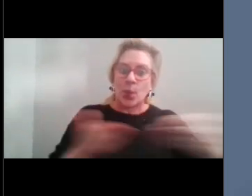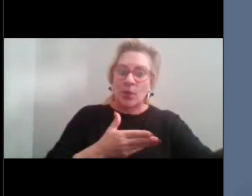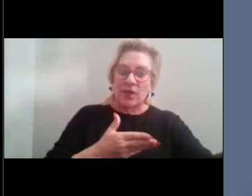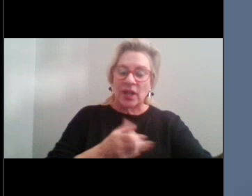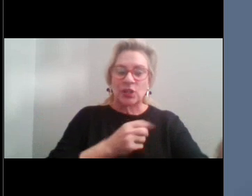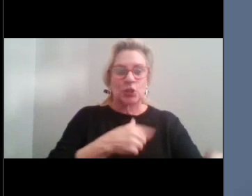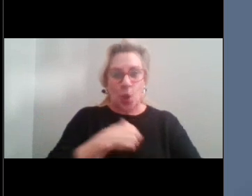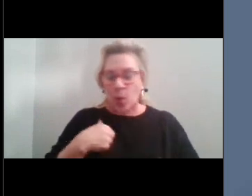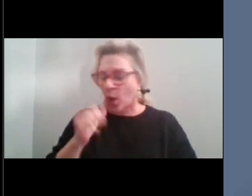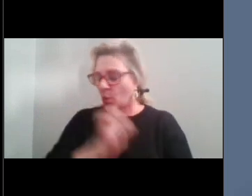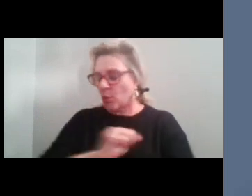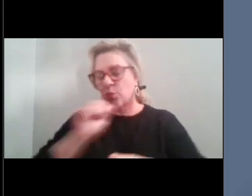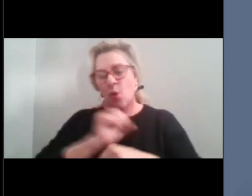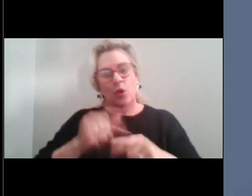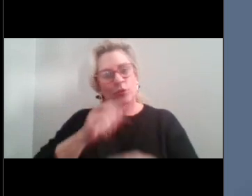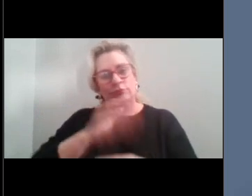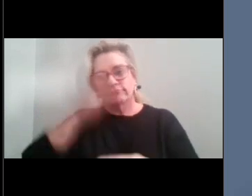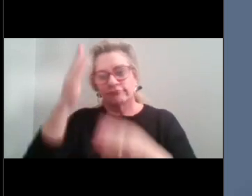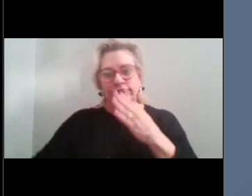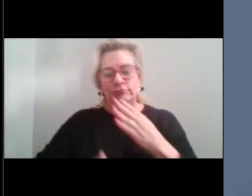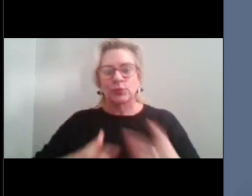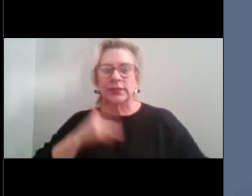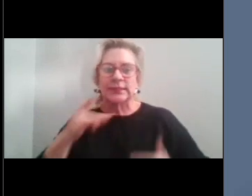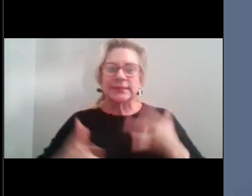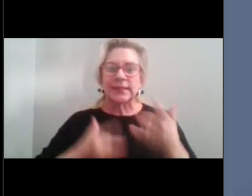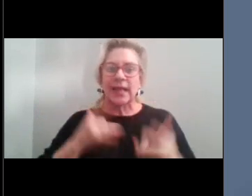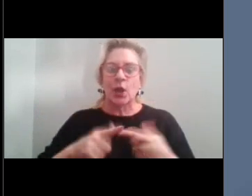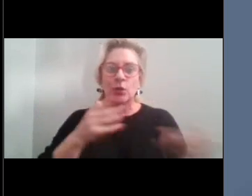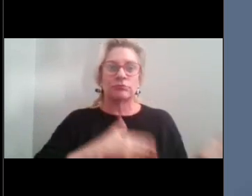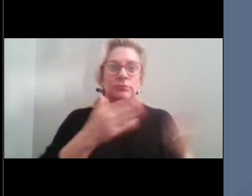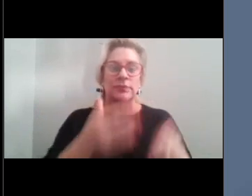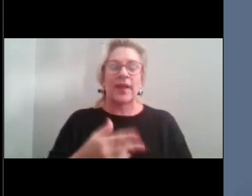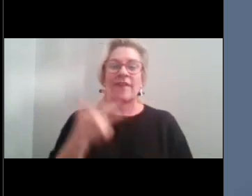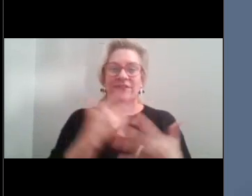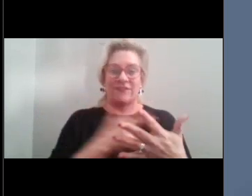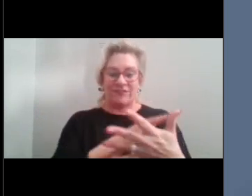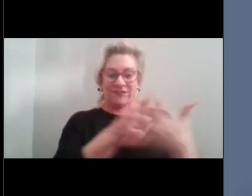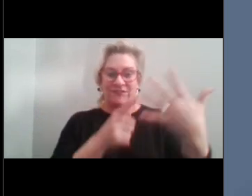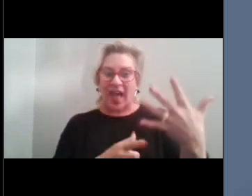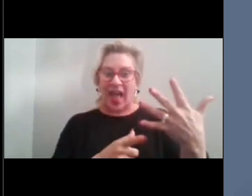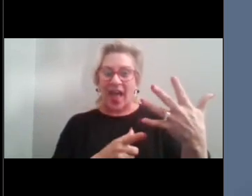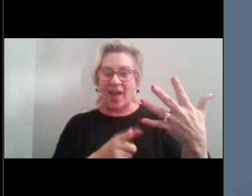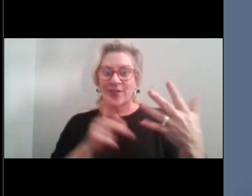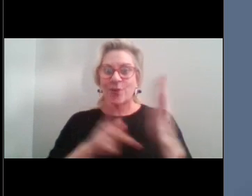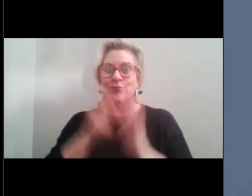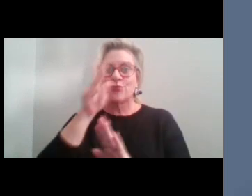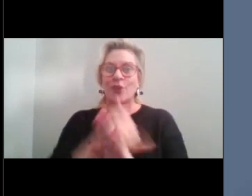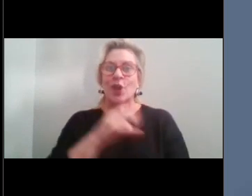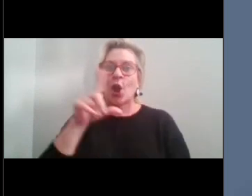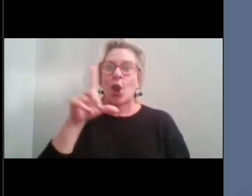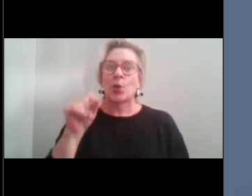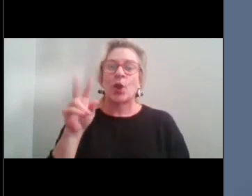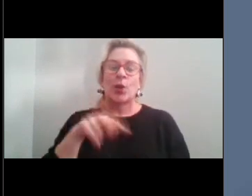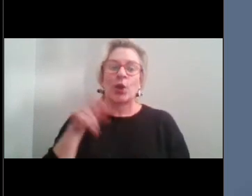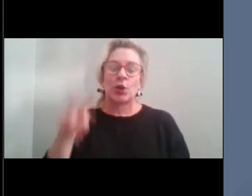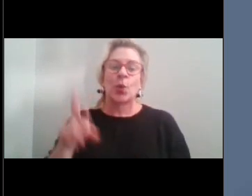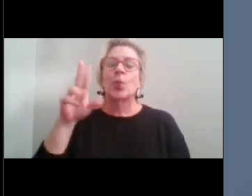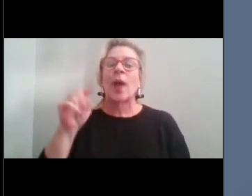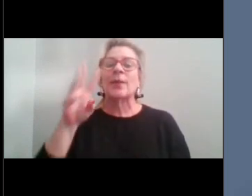done. RCTC is excited to have delivered 5 capital projects in 2022. The Route 60 truck lanes,